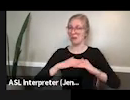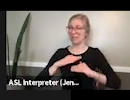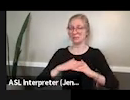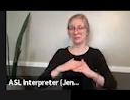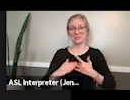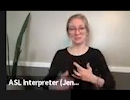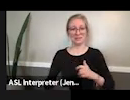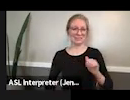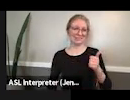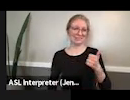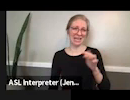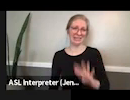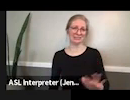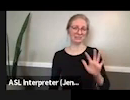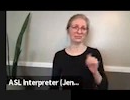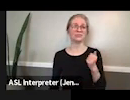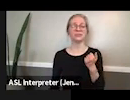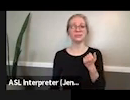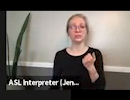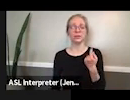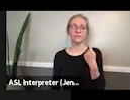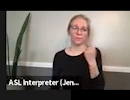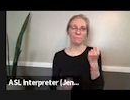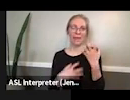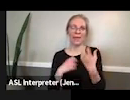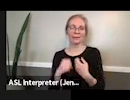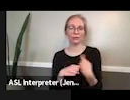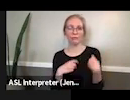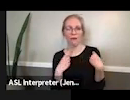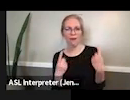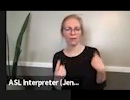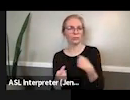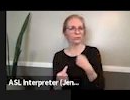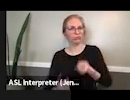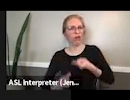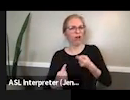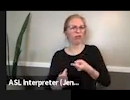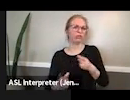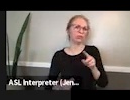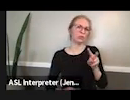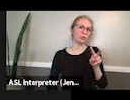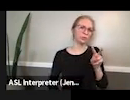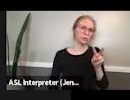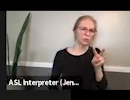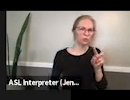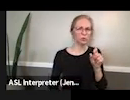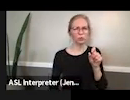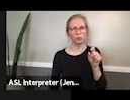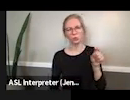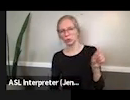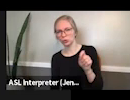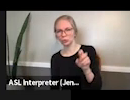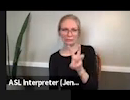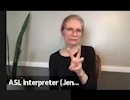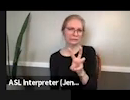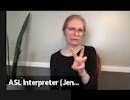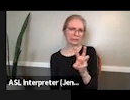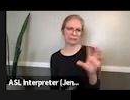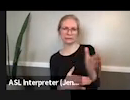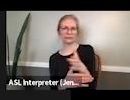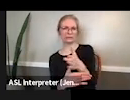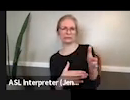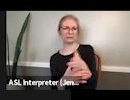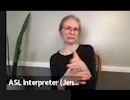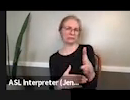so. And for years we've struggled in that kind of 2 to 6 range, right? There are